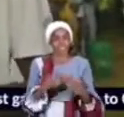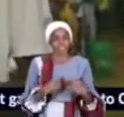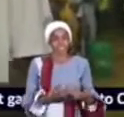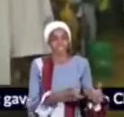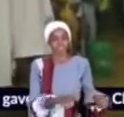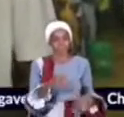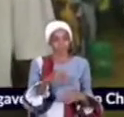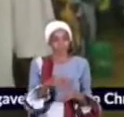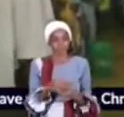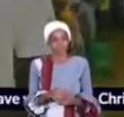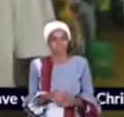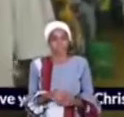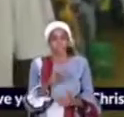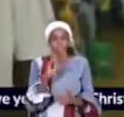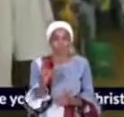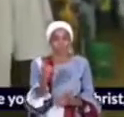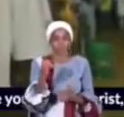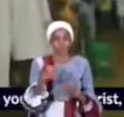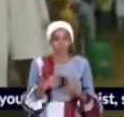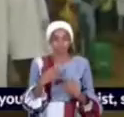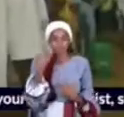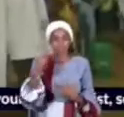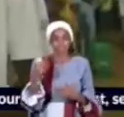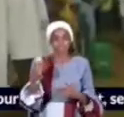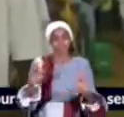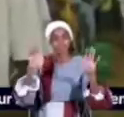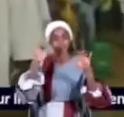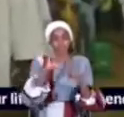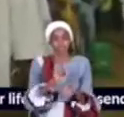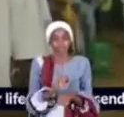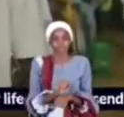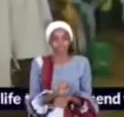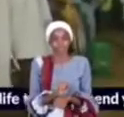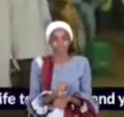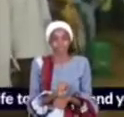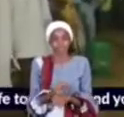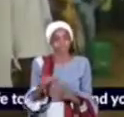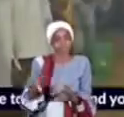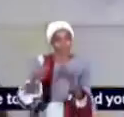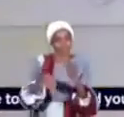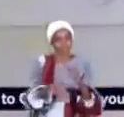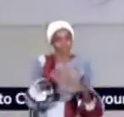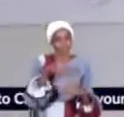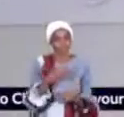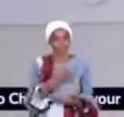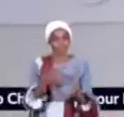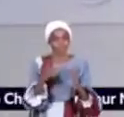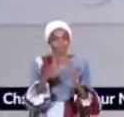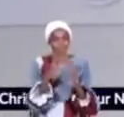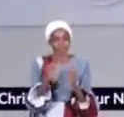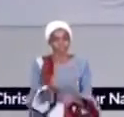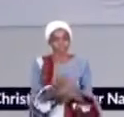you have seen the miracle, just move to the interviewer over there. They are waiting for you.